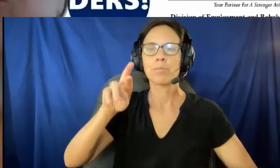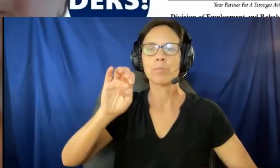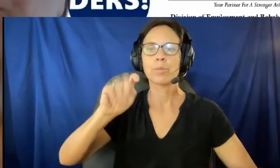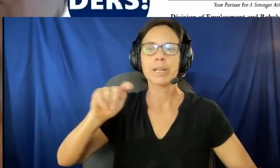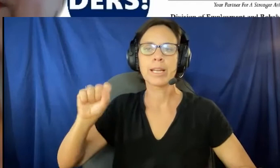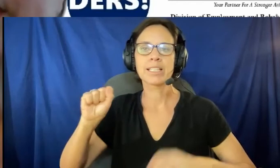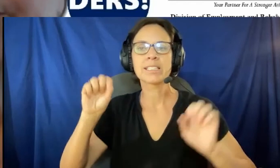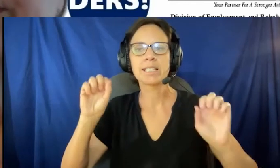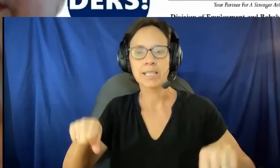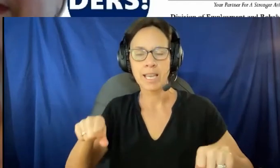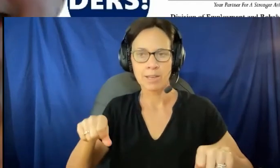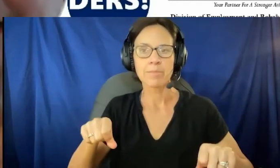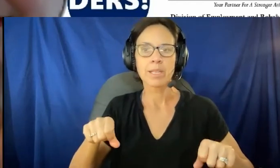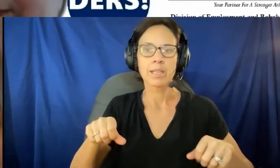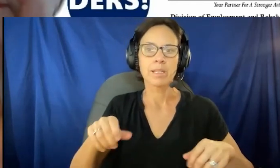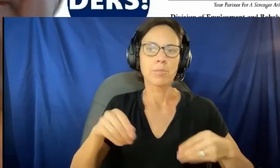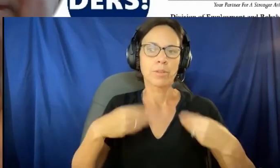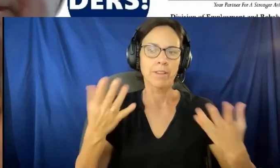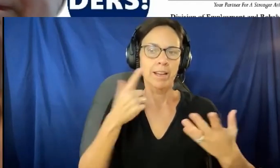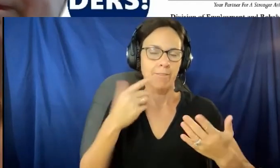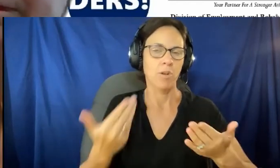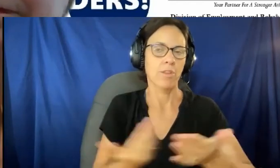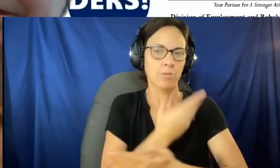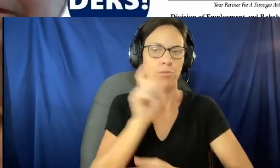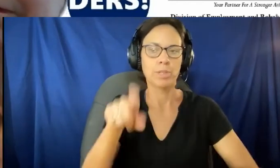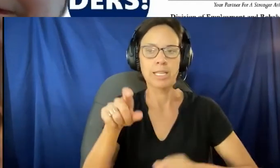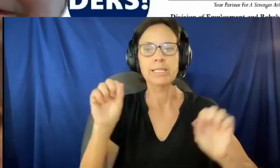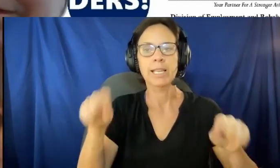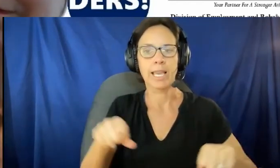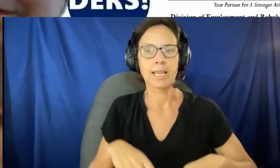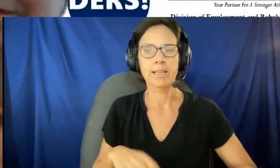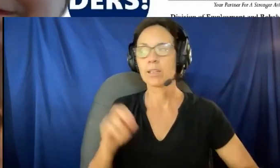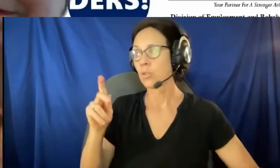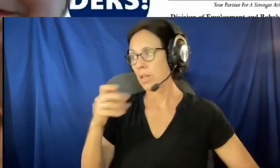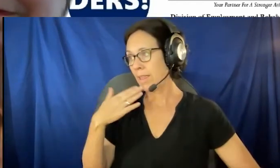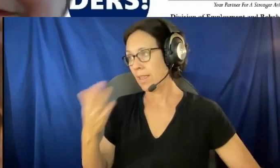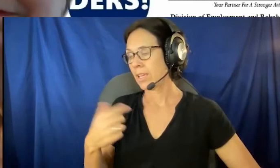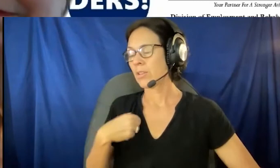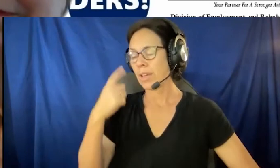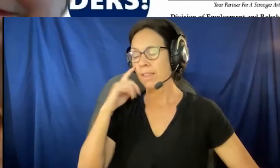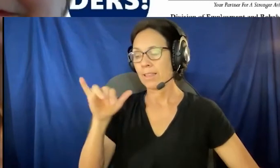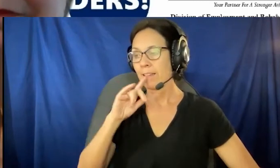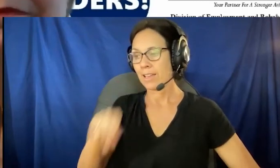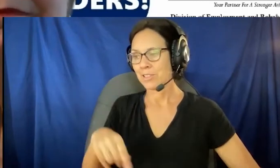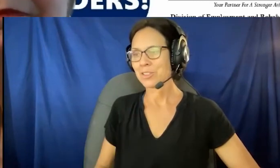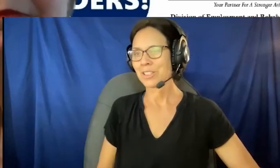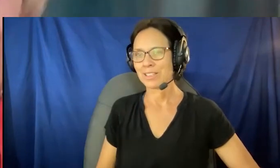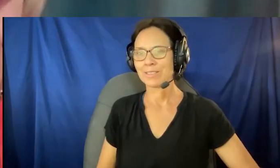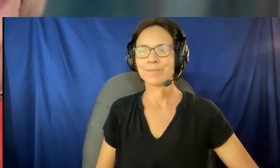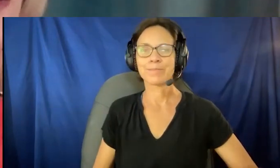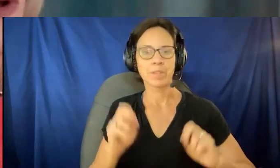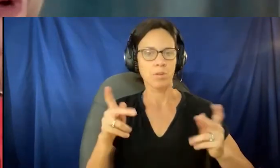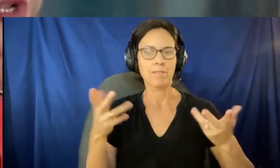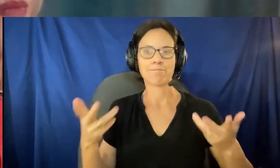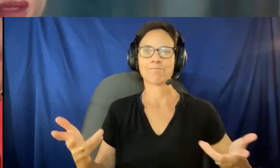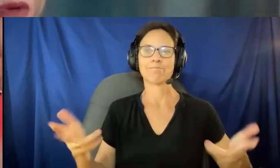those new or different needs. Okay, thank you. I think that answers that. All right, you covered just